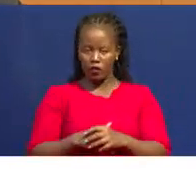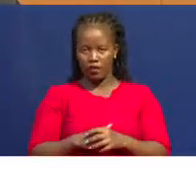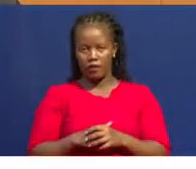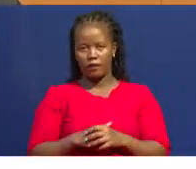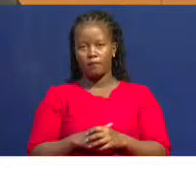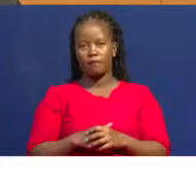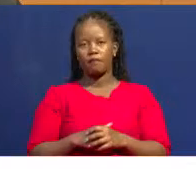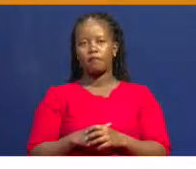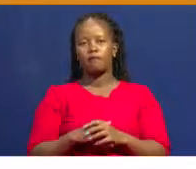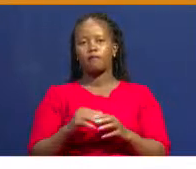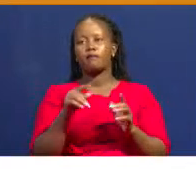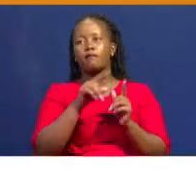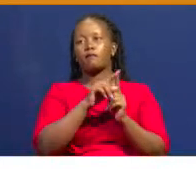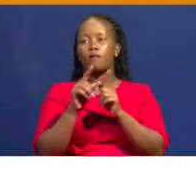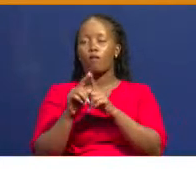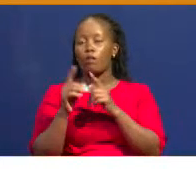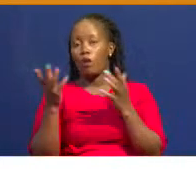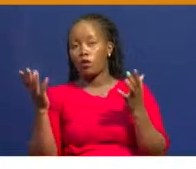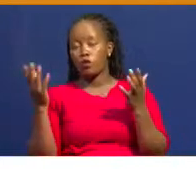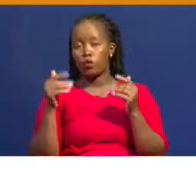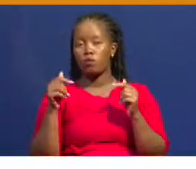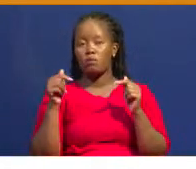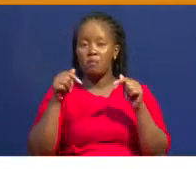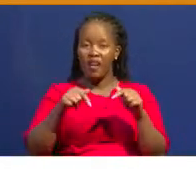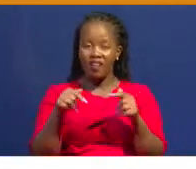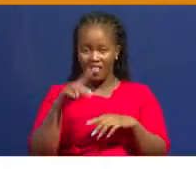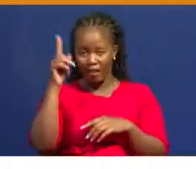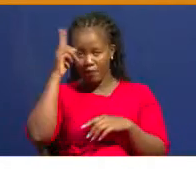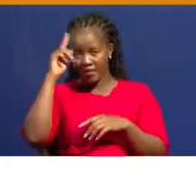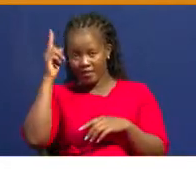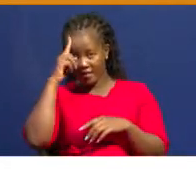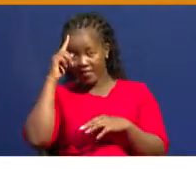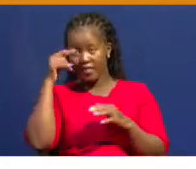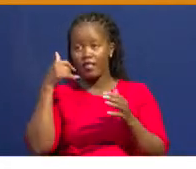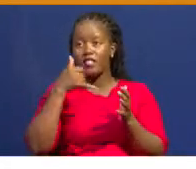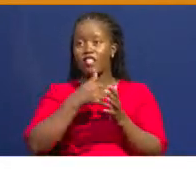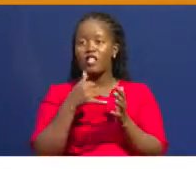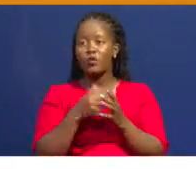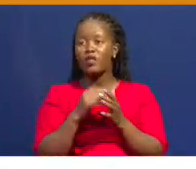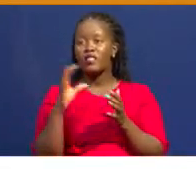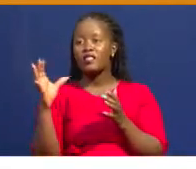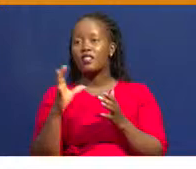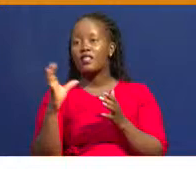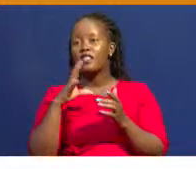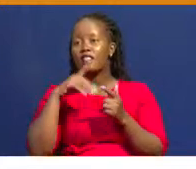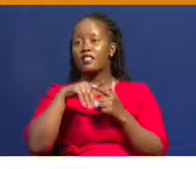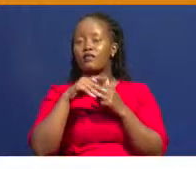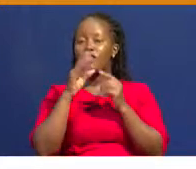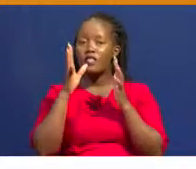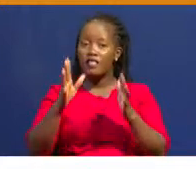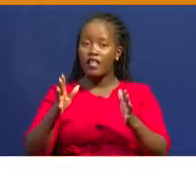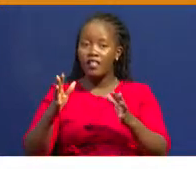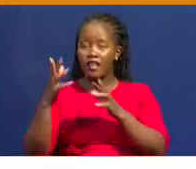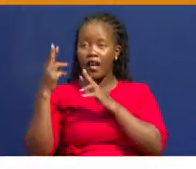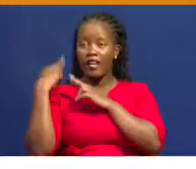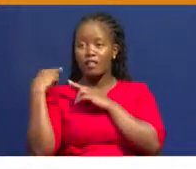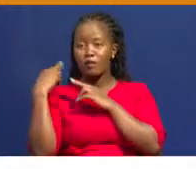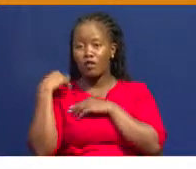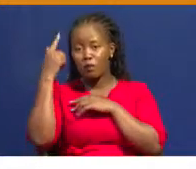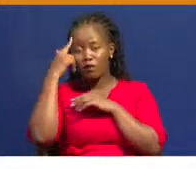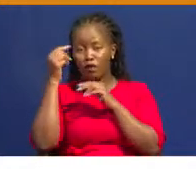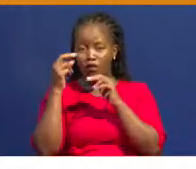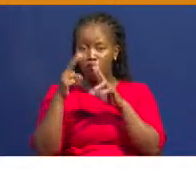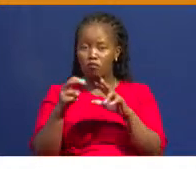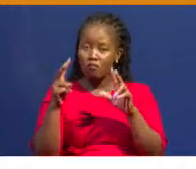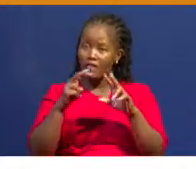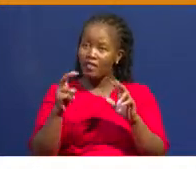that today, even civil engineers are undertaking inspection. I would tell you, as the HOD